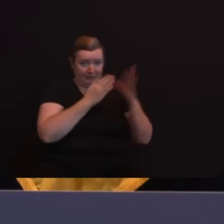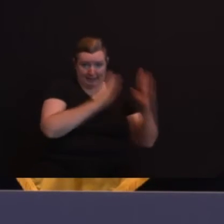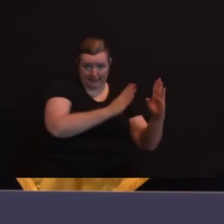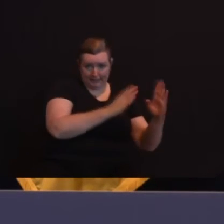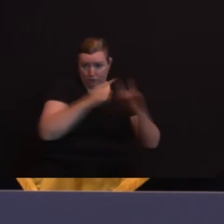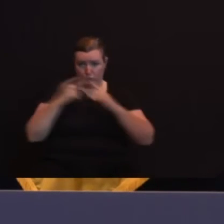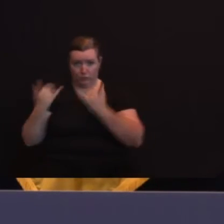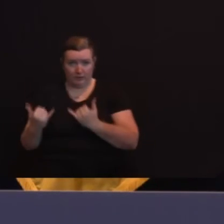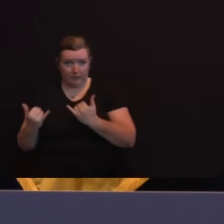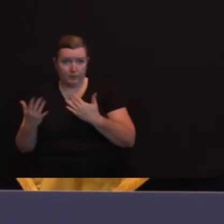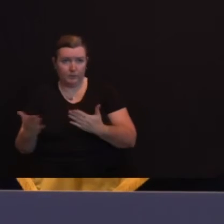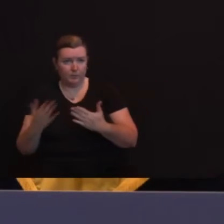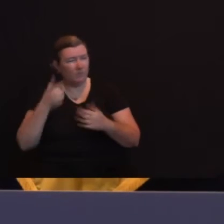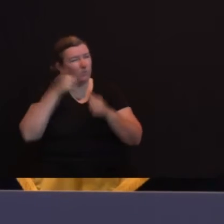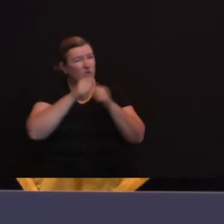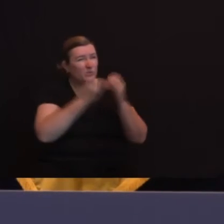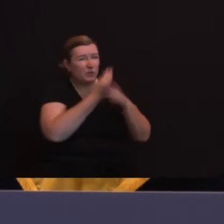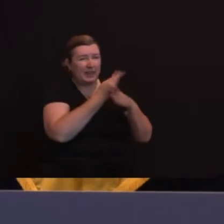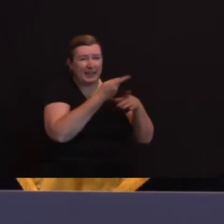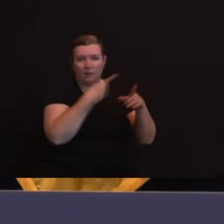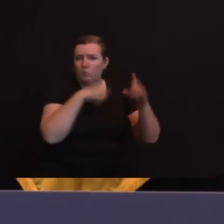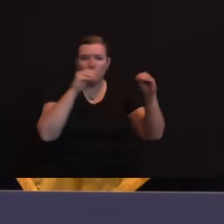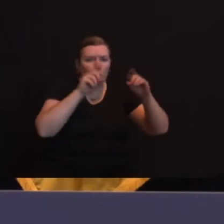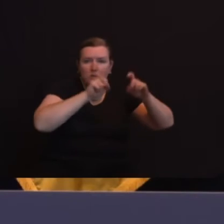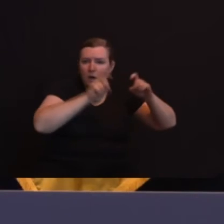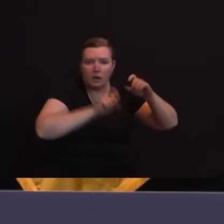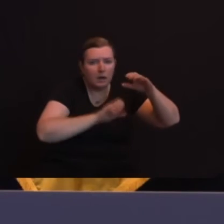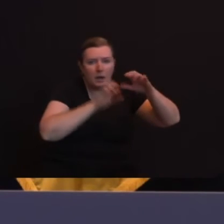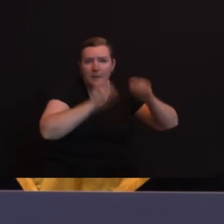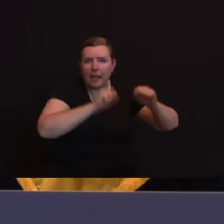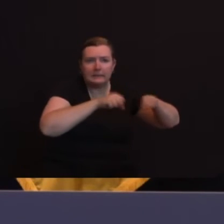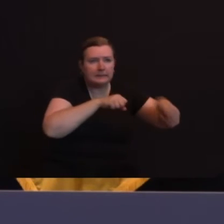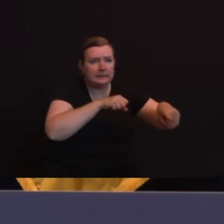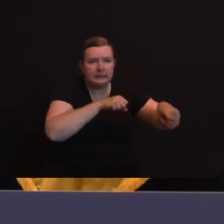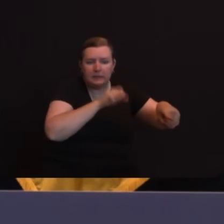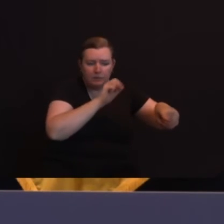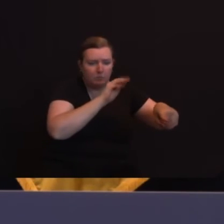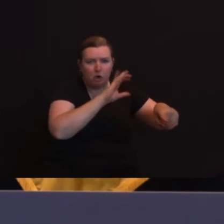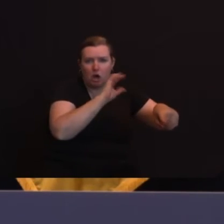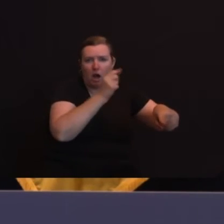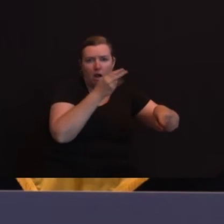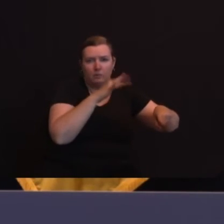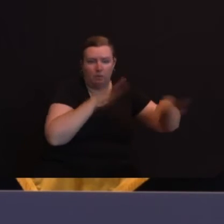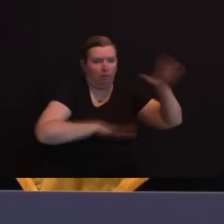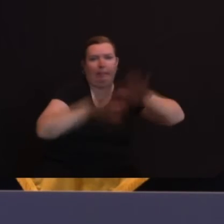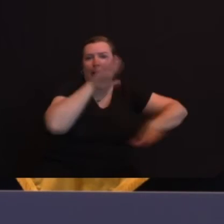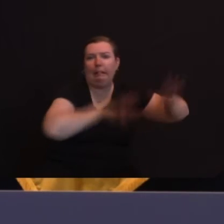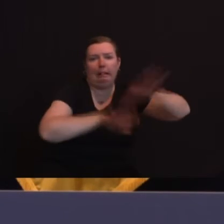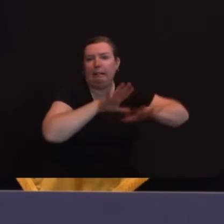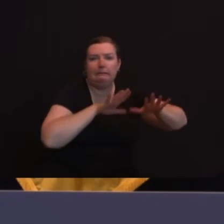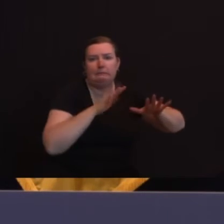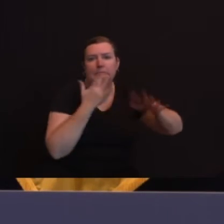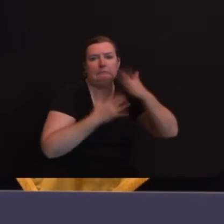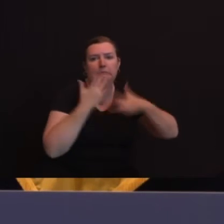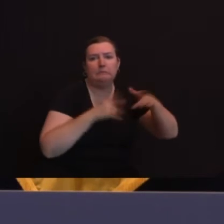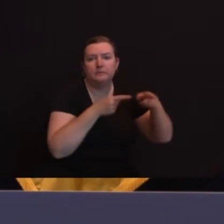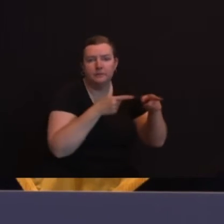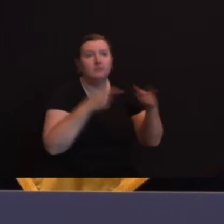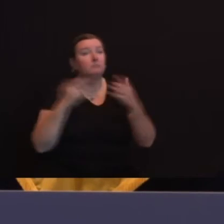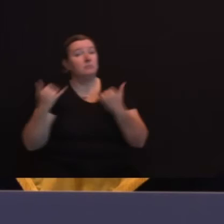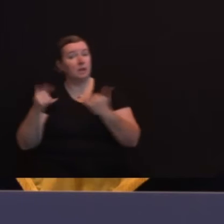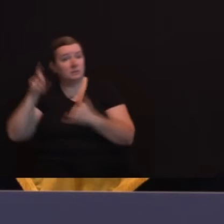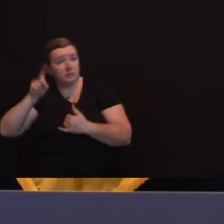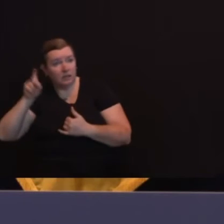testing capacity in March and April. No one did, and we were not immune to that. And we now have, we're testing